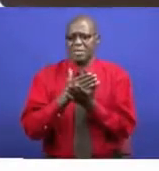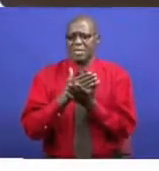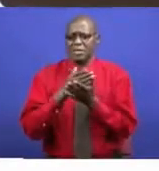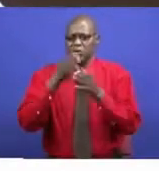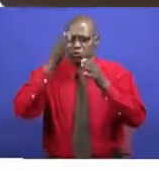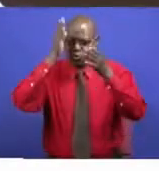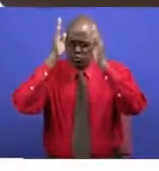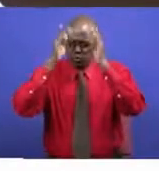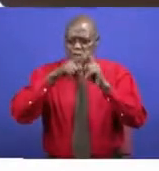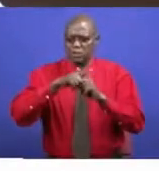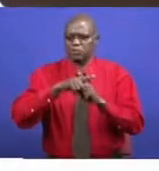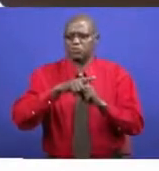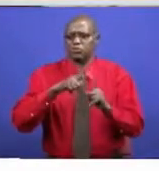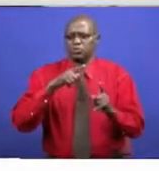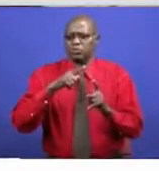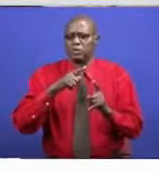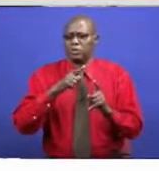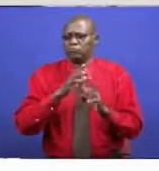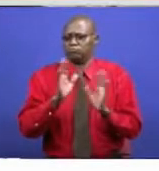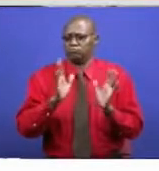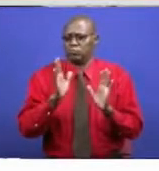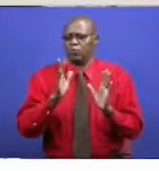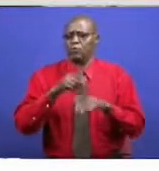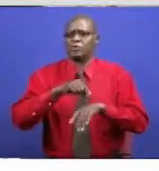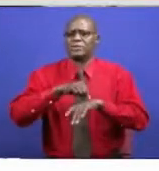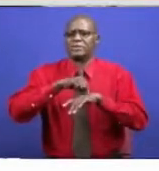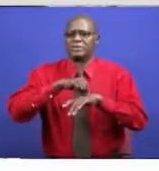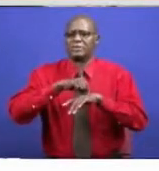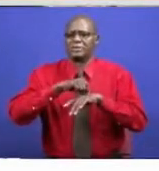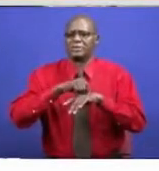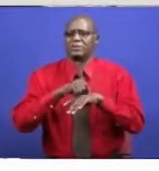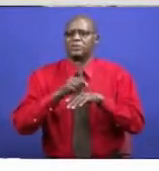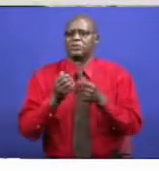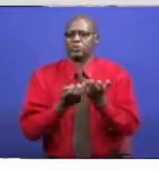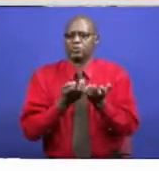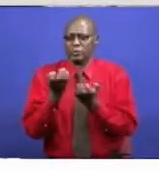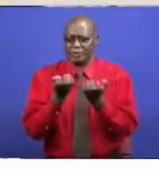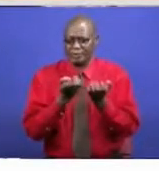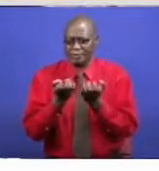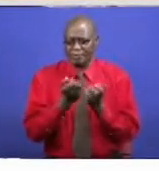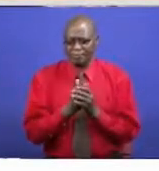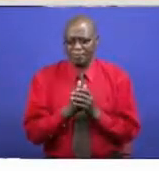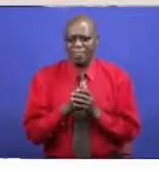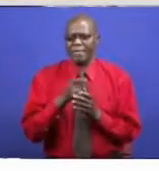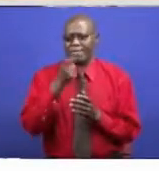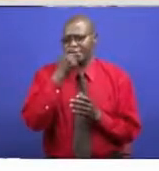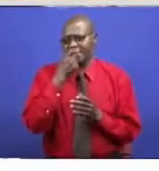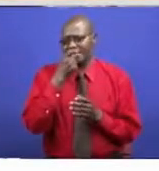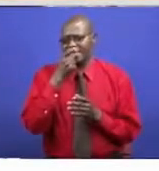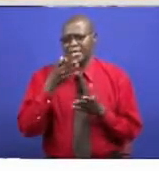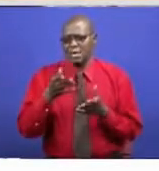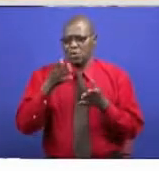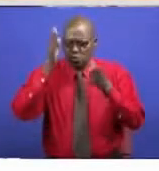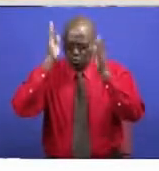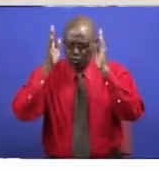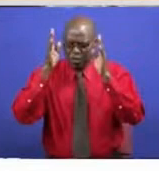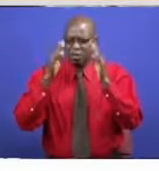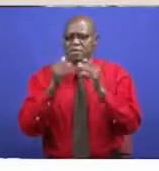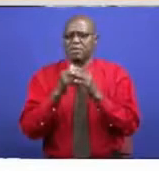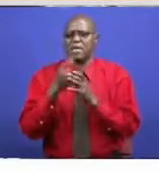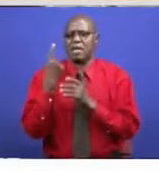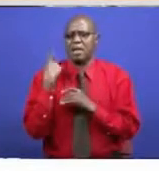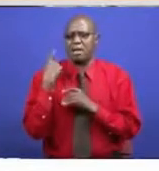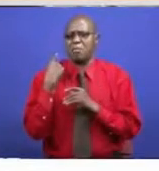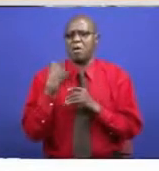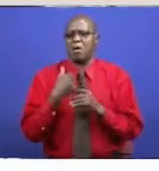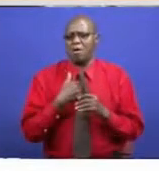for the skin trade. In a budget speech to Parliament, the minister noted that Tanzania's current donkey population is